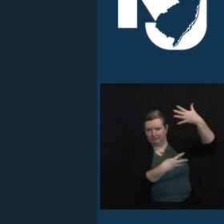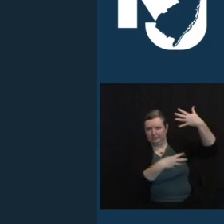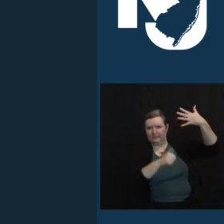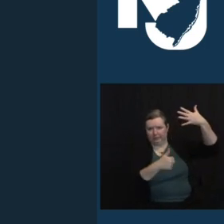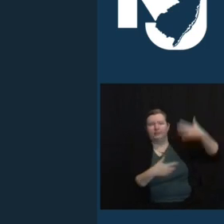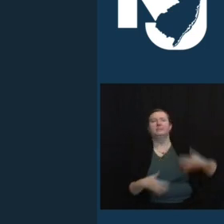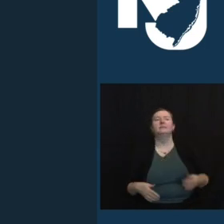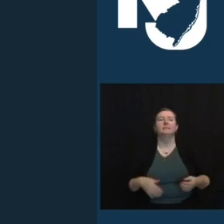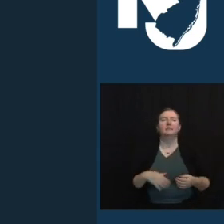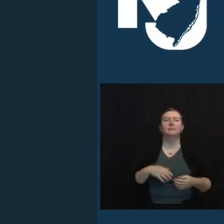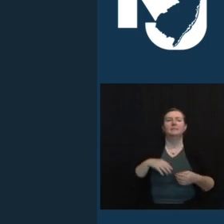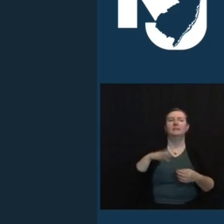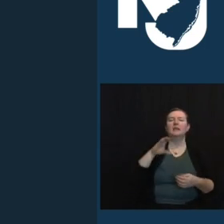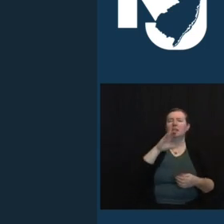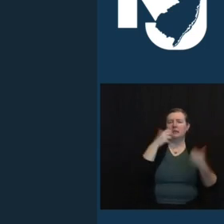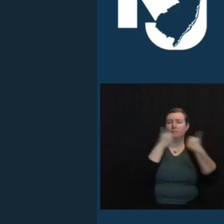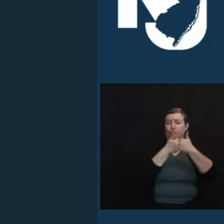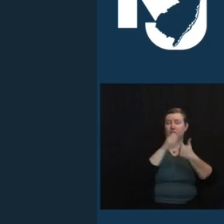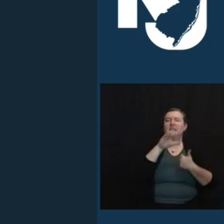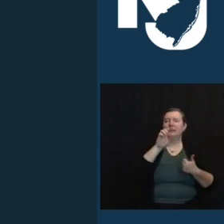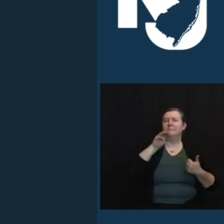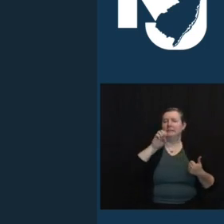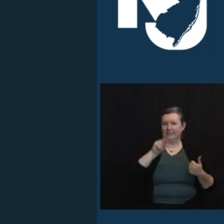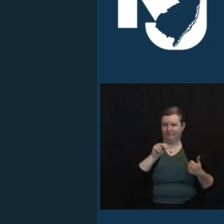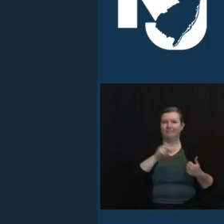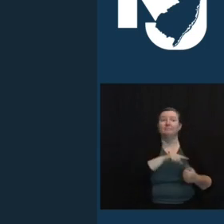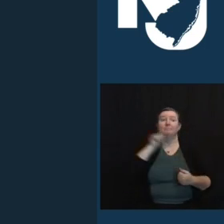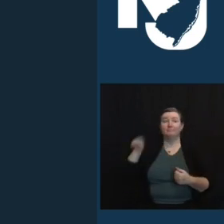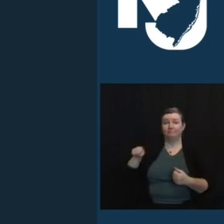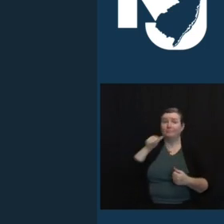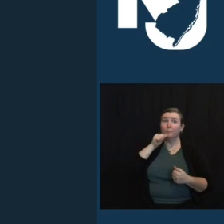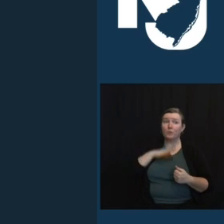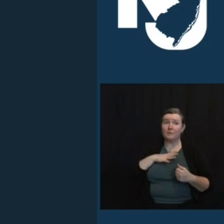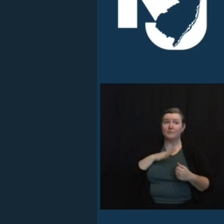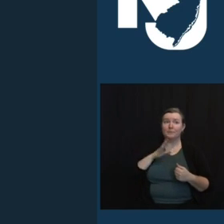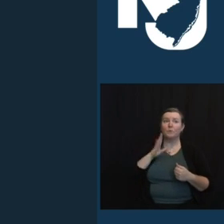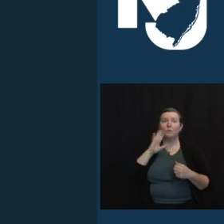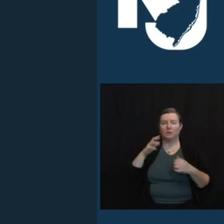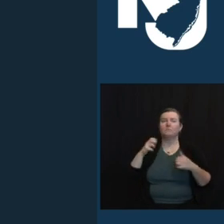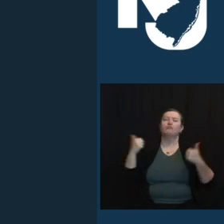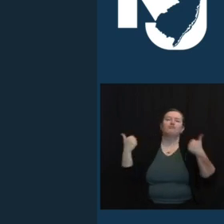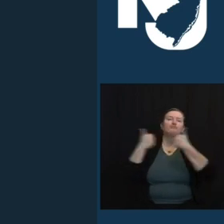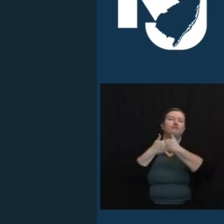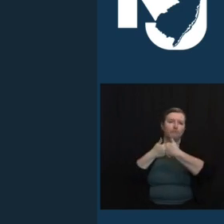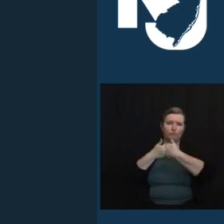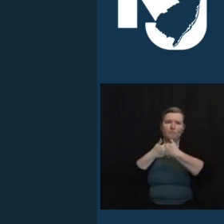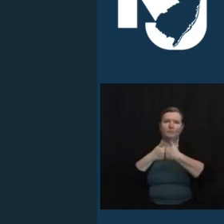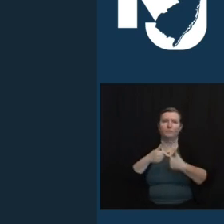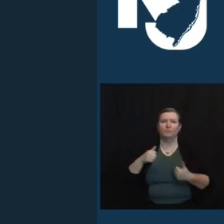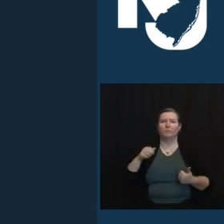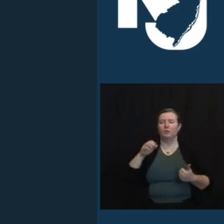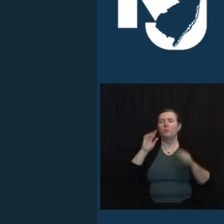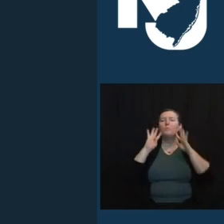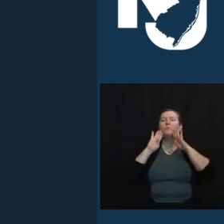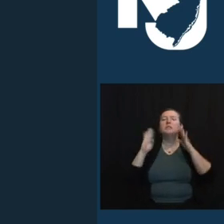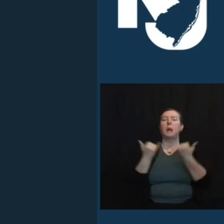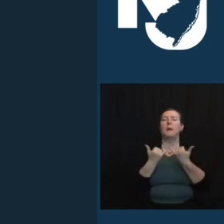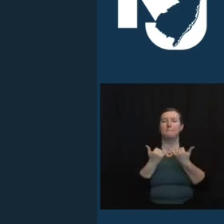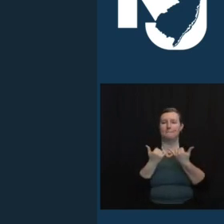on orange, and the 6-seeded women will play Brigham Young on Monday. And if that weren't